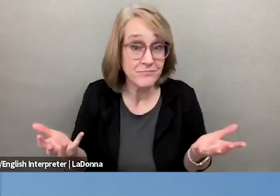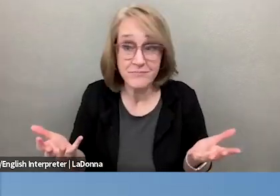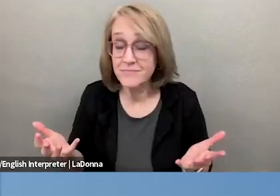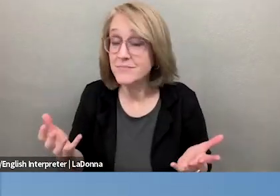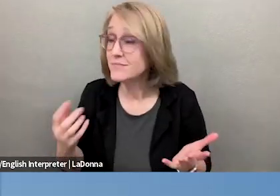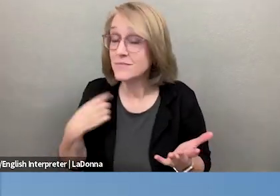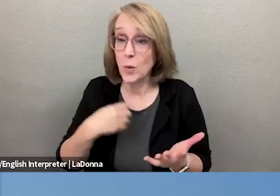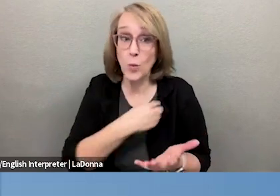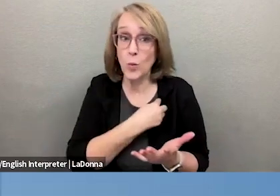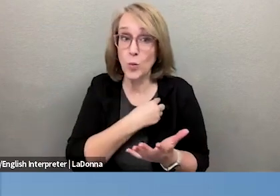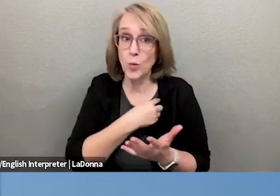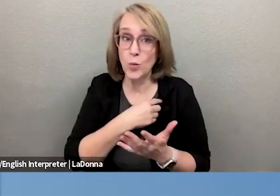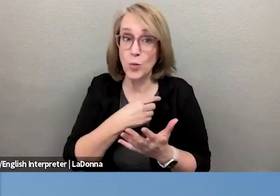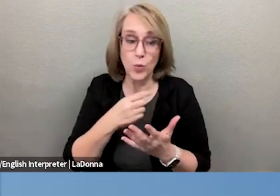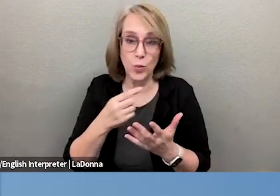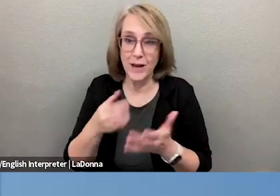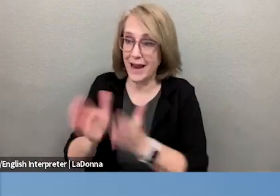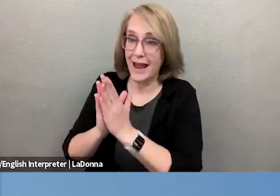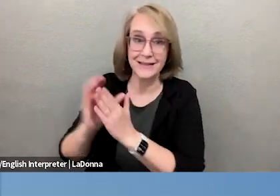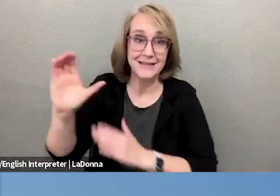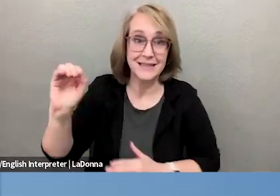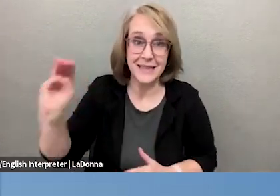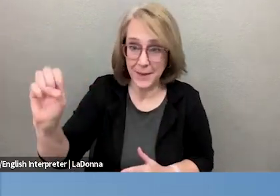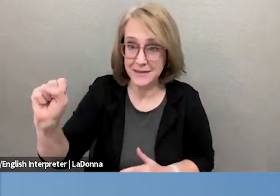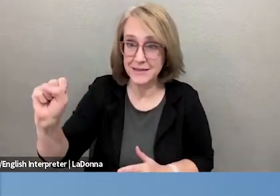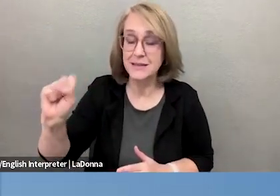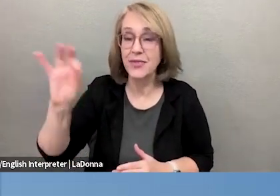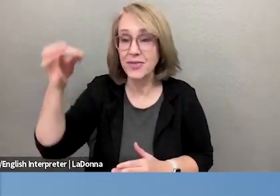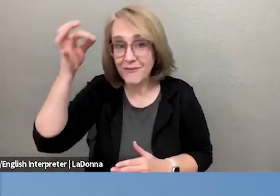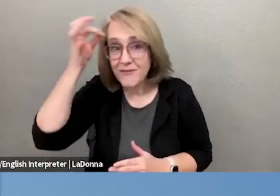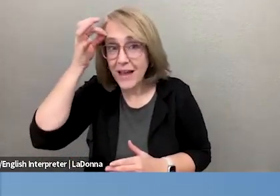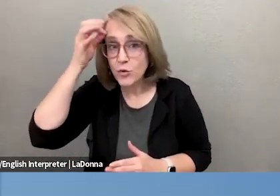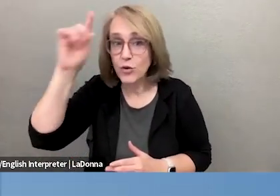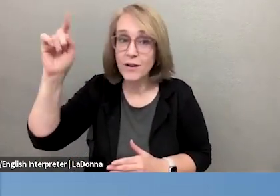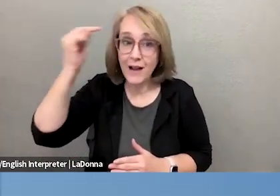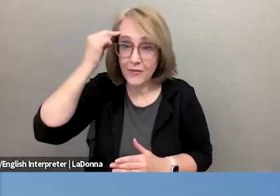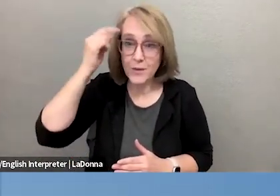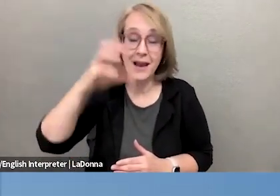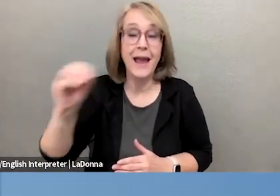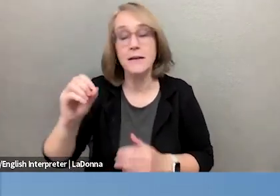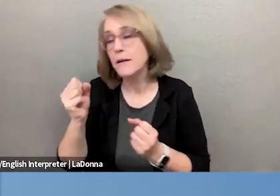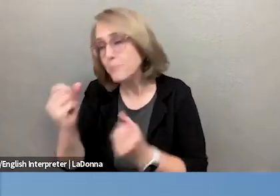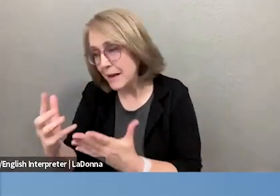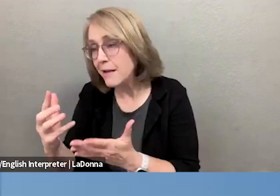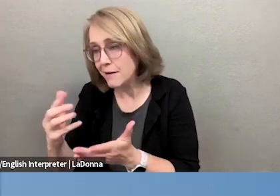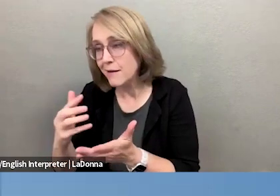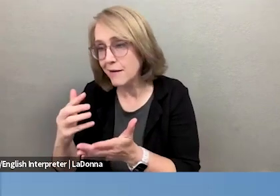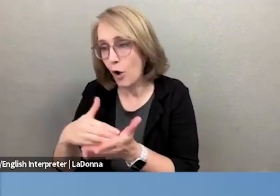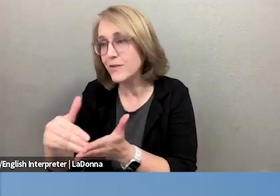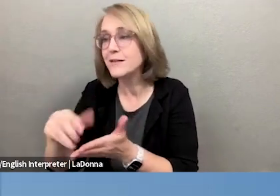We are asking for CMS and the federal government, and in many cases, Congress, to